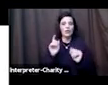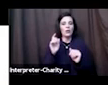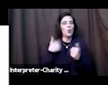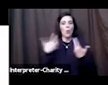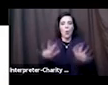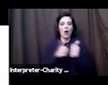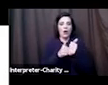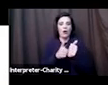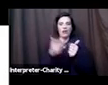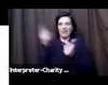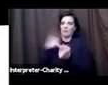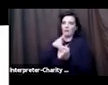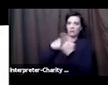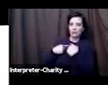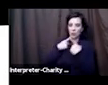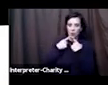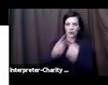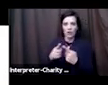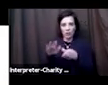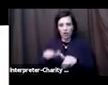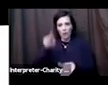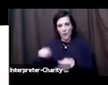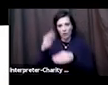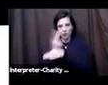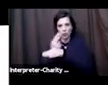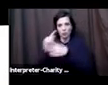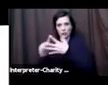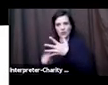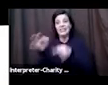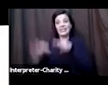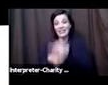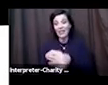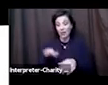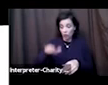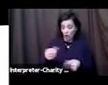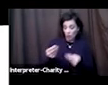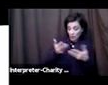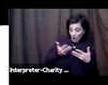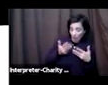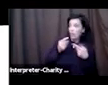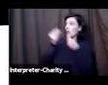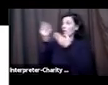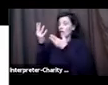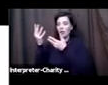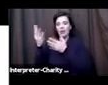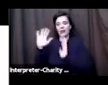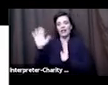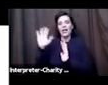them telling the child what they need rather than the child telling us, and then therefore the insurance company what works for